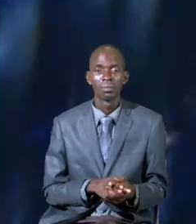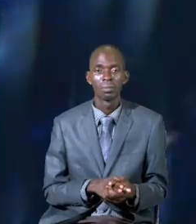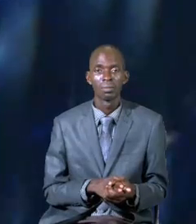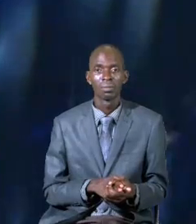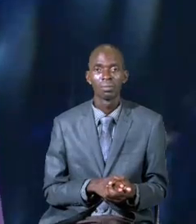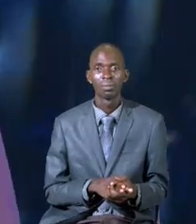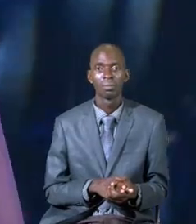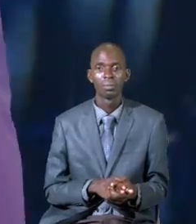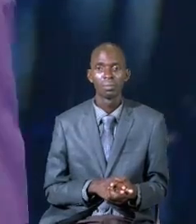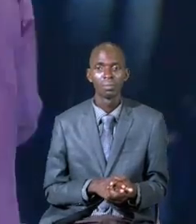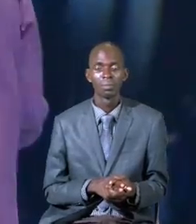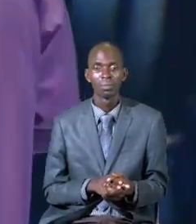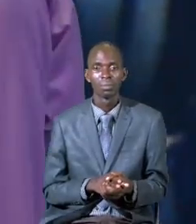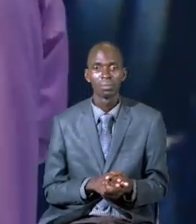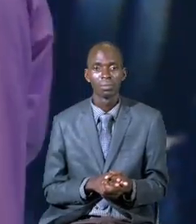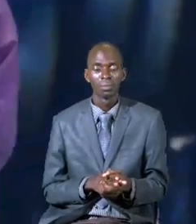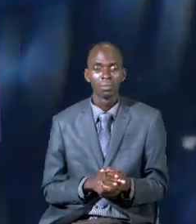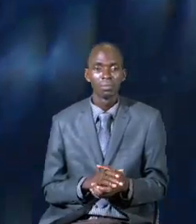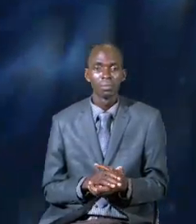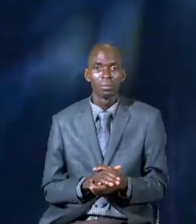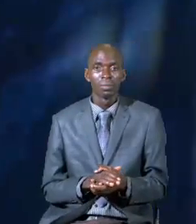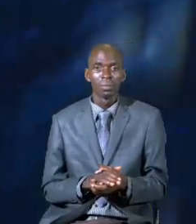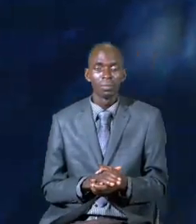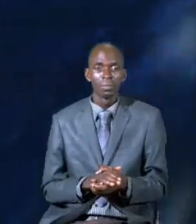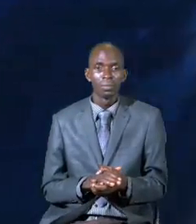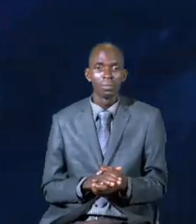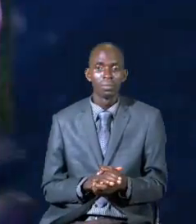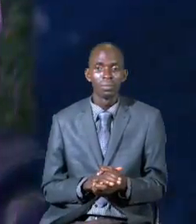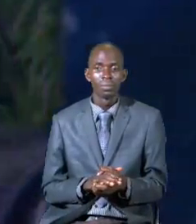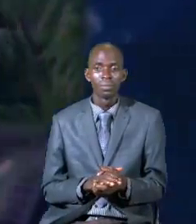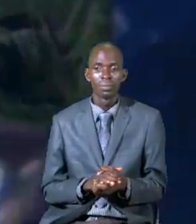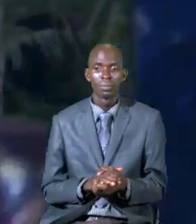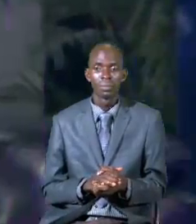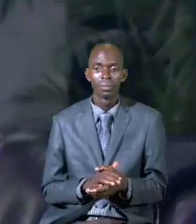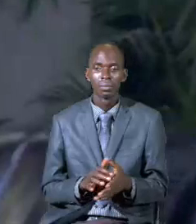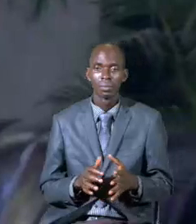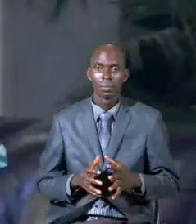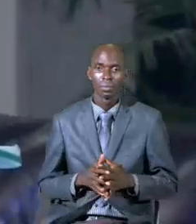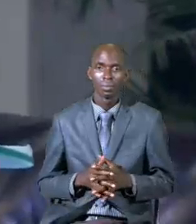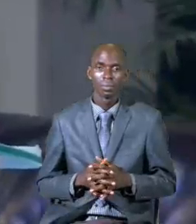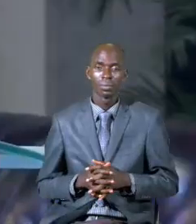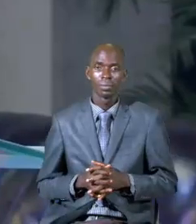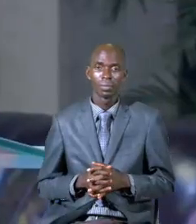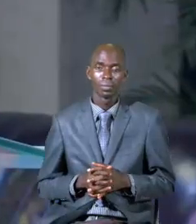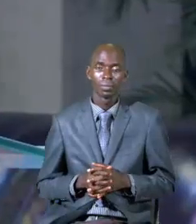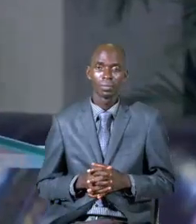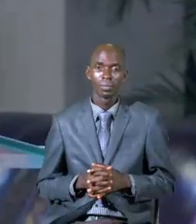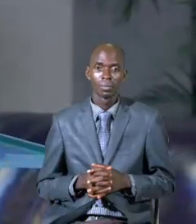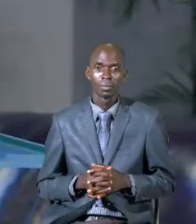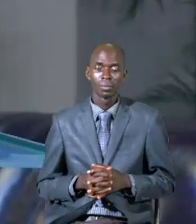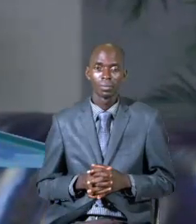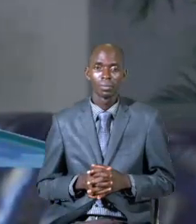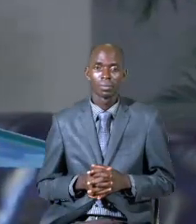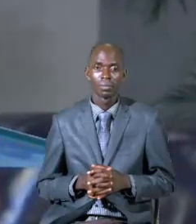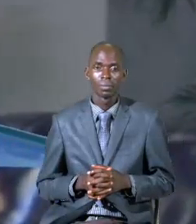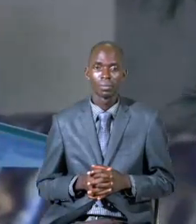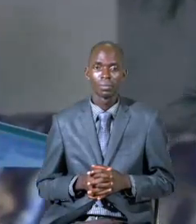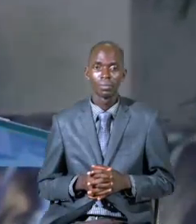disposition of fighting everything and pulling down everything, and you